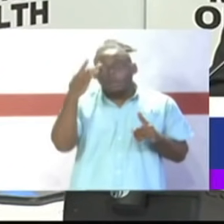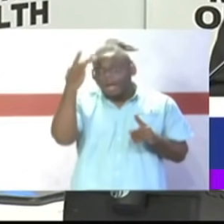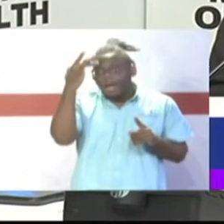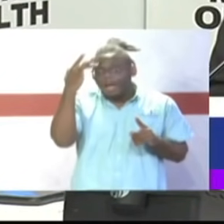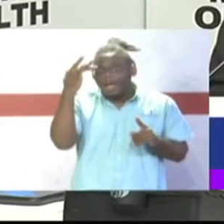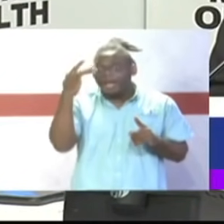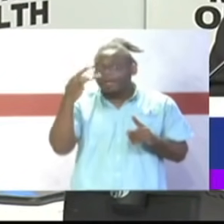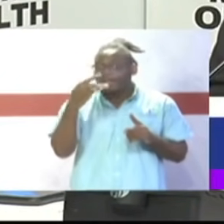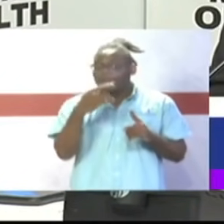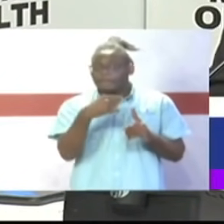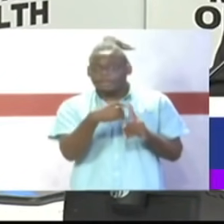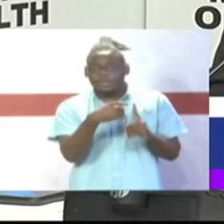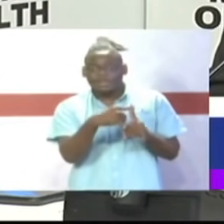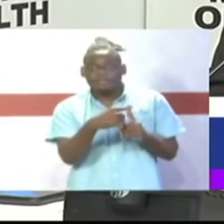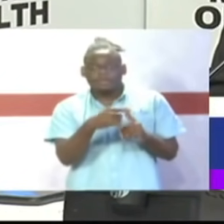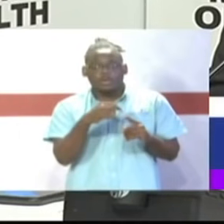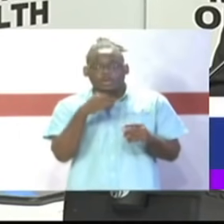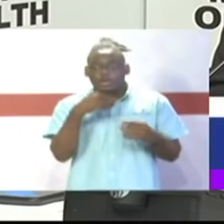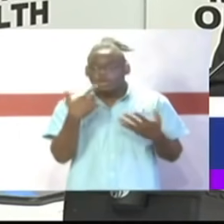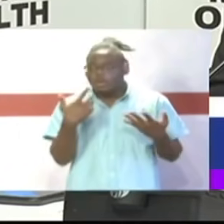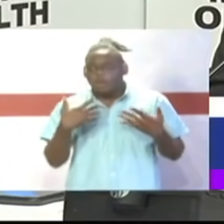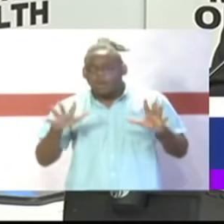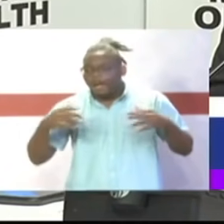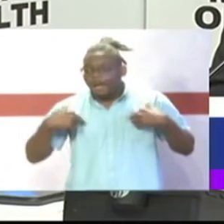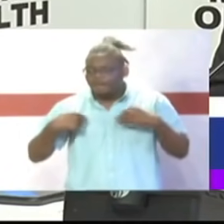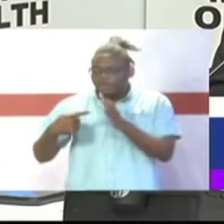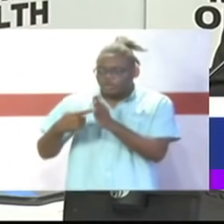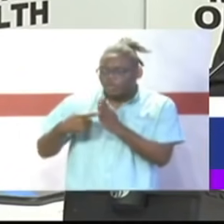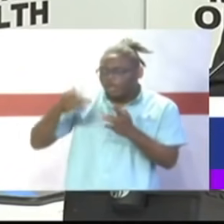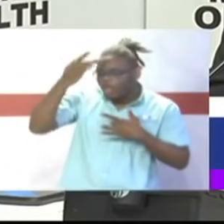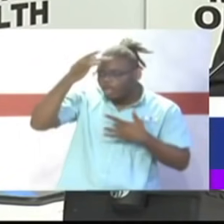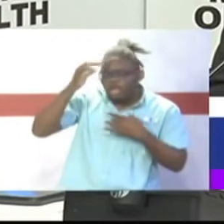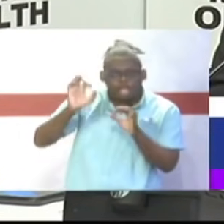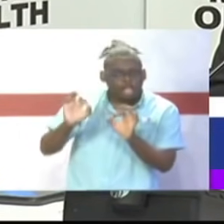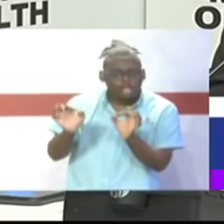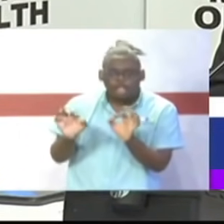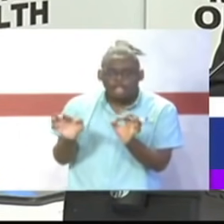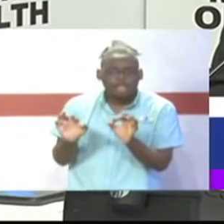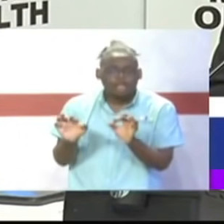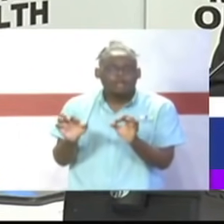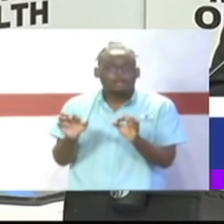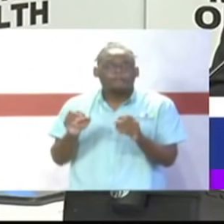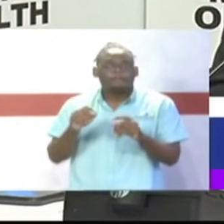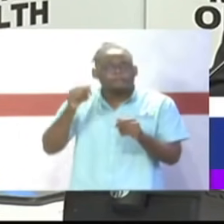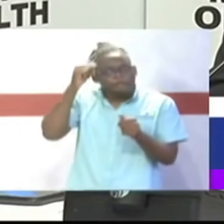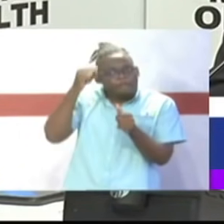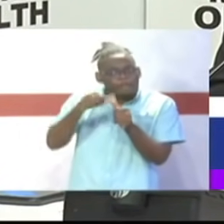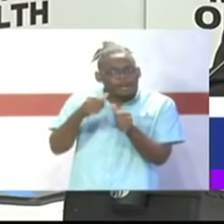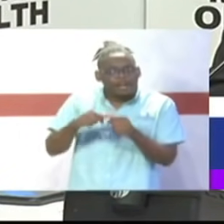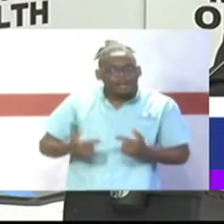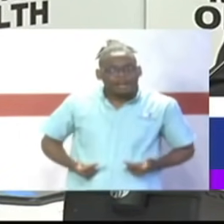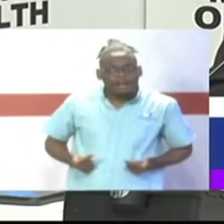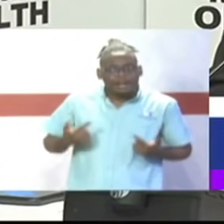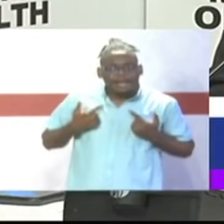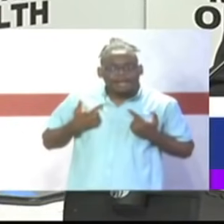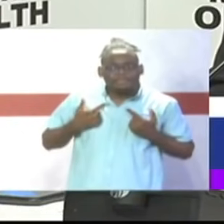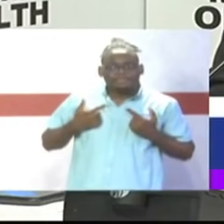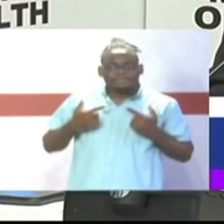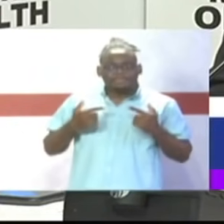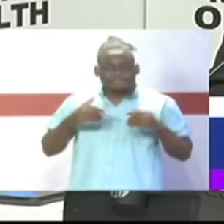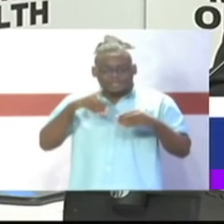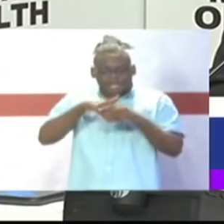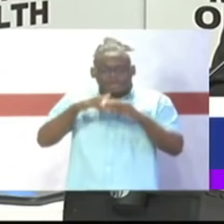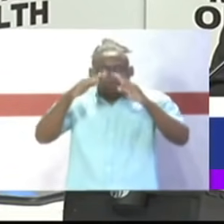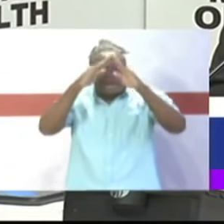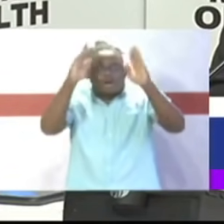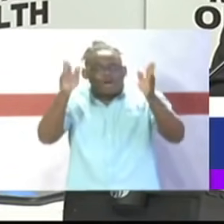because in settings like that, there's transmission of communicable disease very easily from one person to the next. So we would have tested the entire